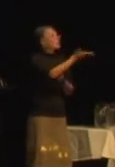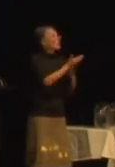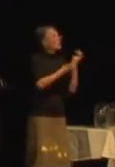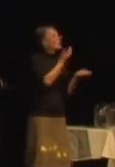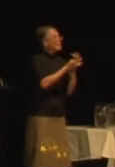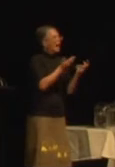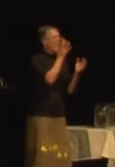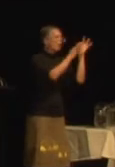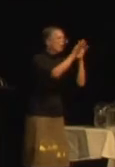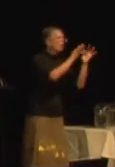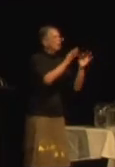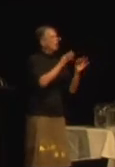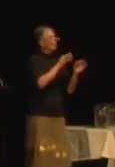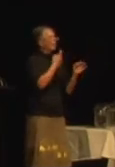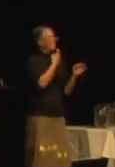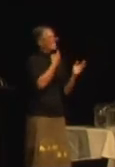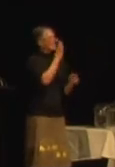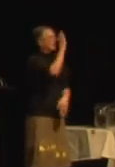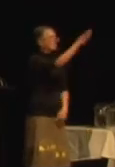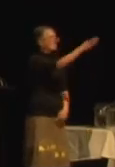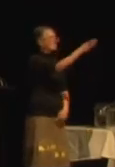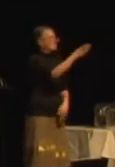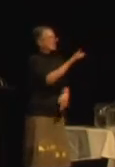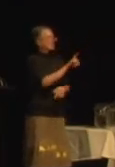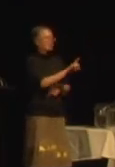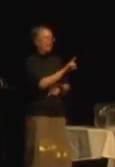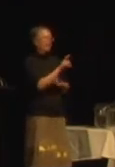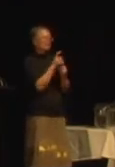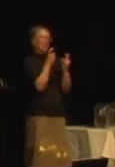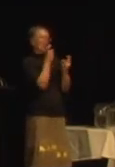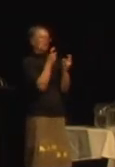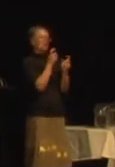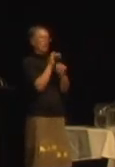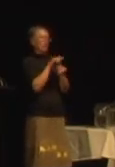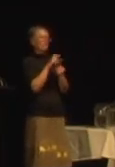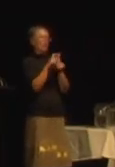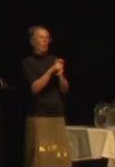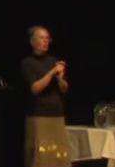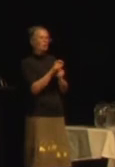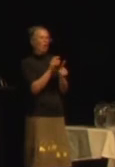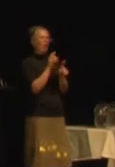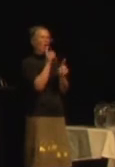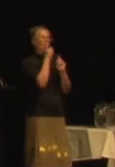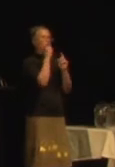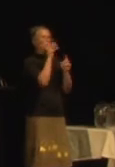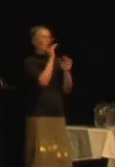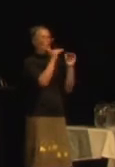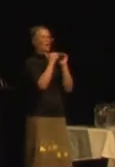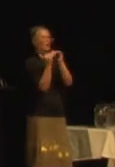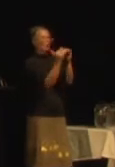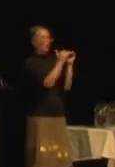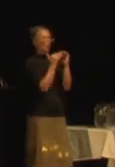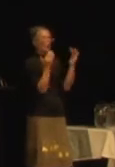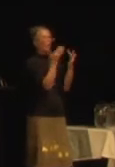DigitalNZ's content partners. The concerning thing, however, concerning for our culture and for our democracies, is Google's veneer